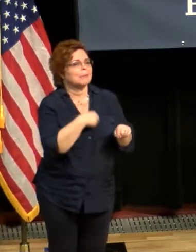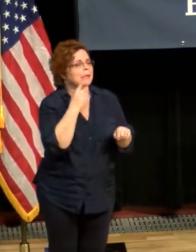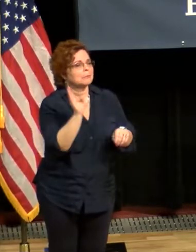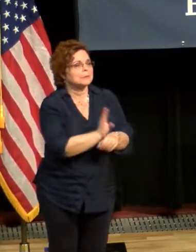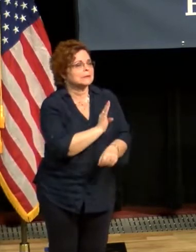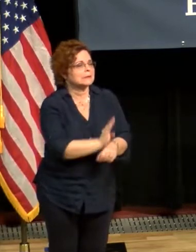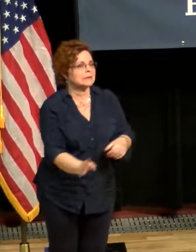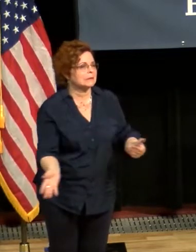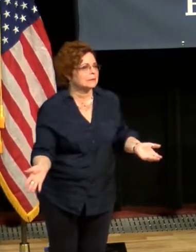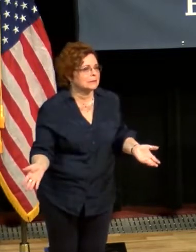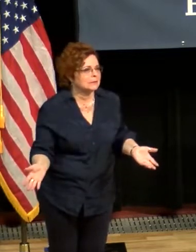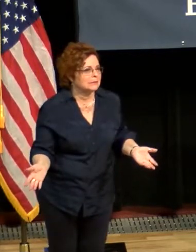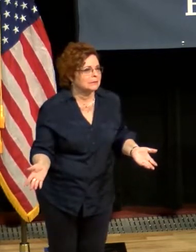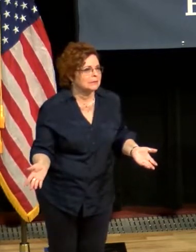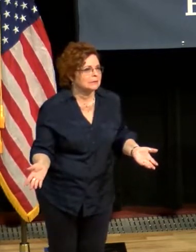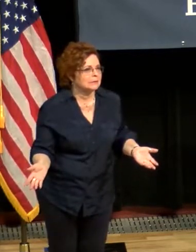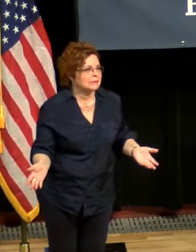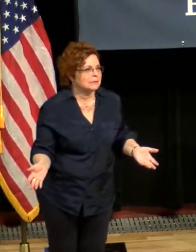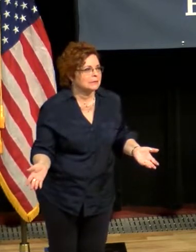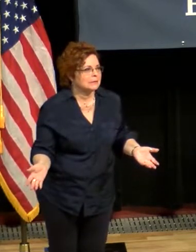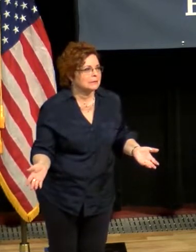business.